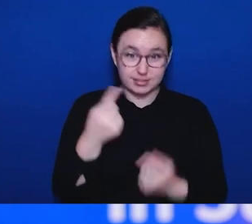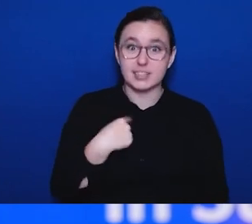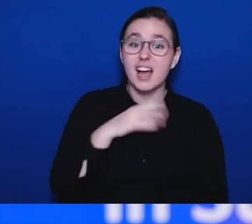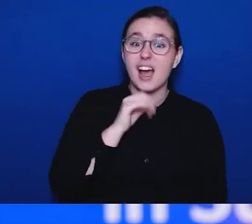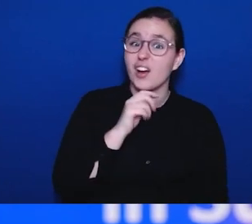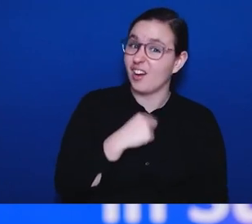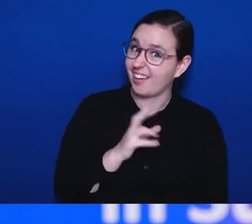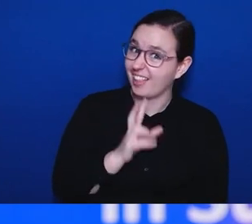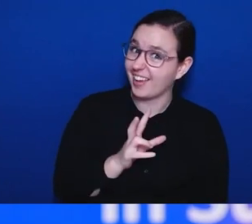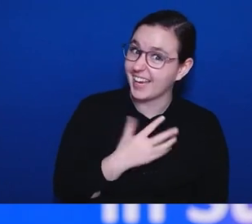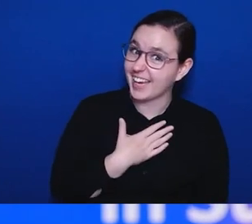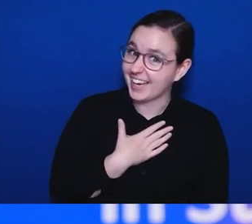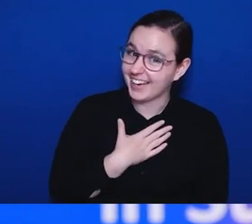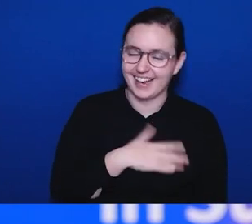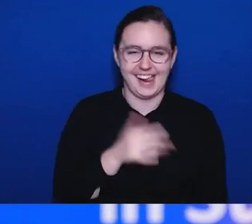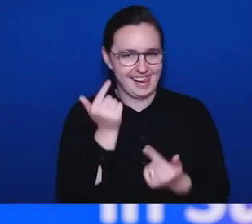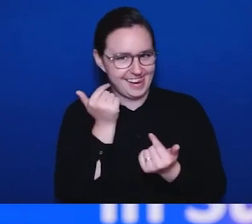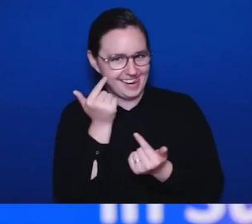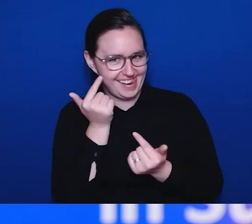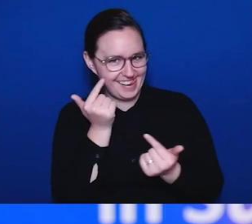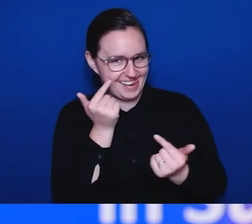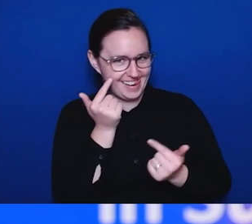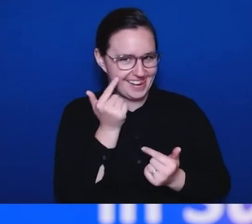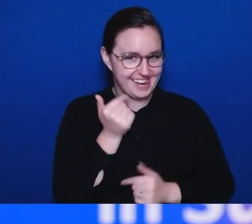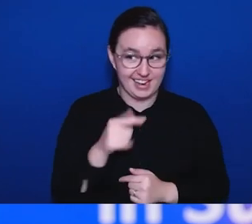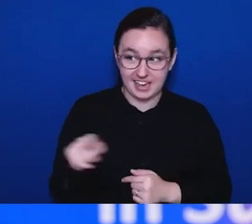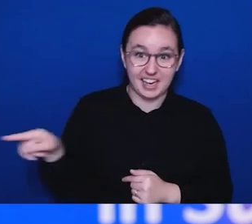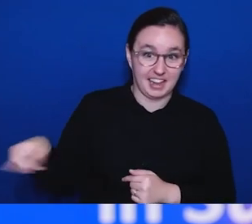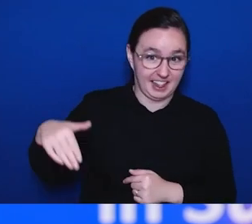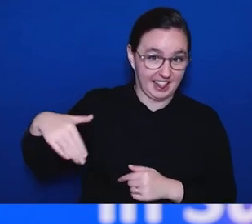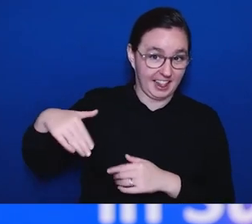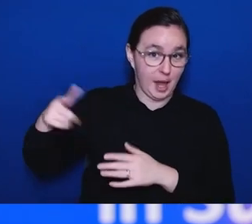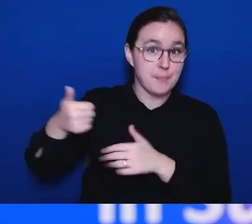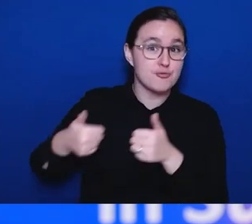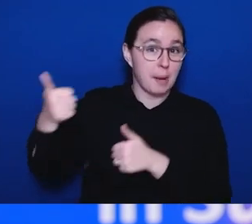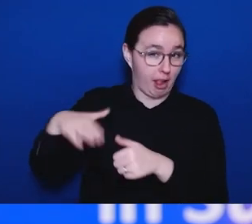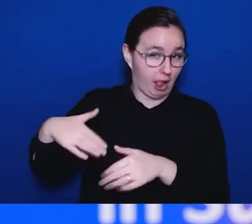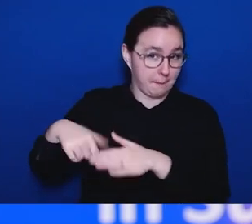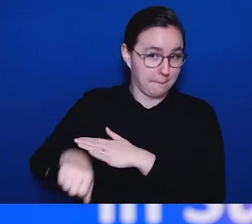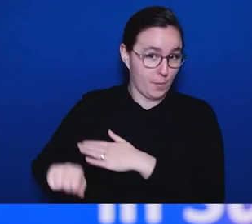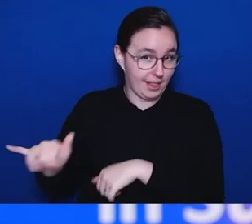Since 1967. That's a long time. I was three.